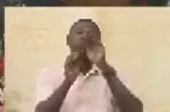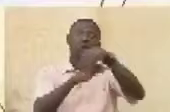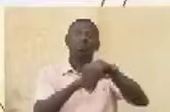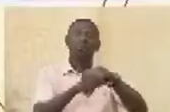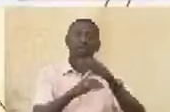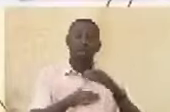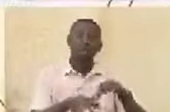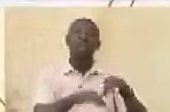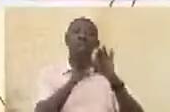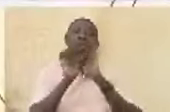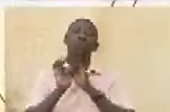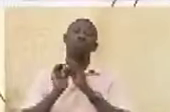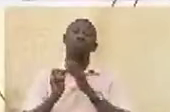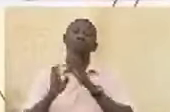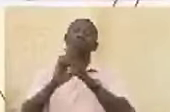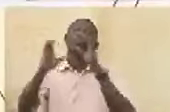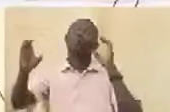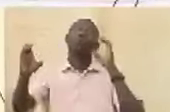with the Toyota pickup.